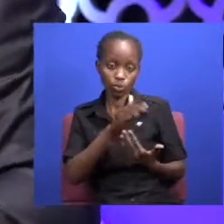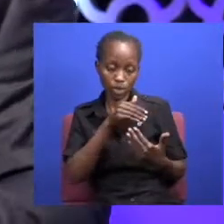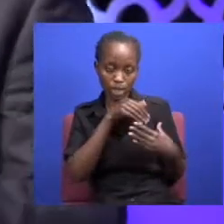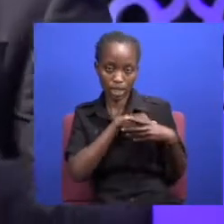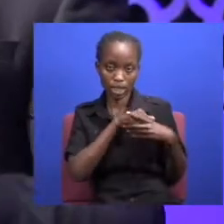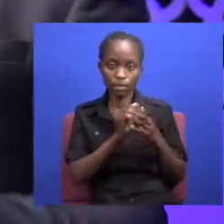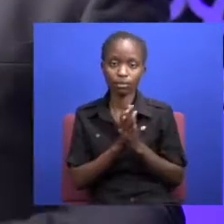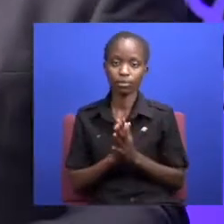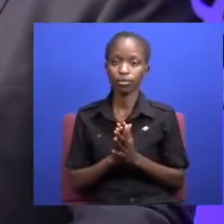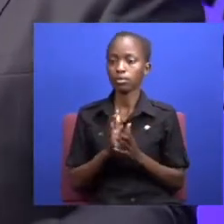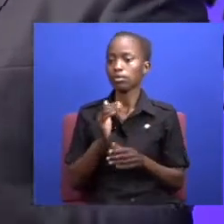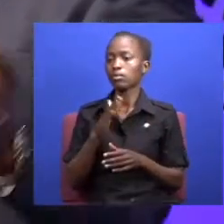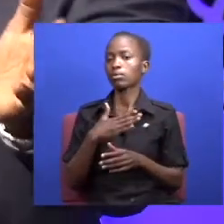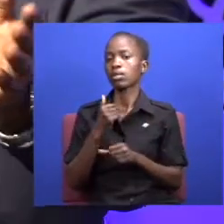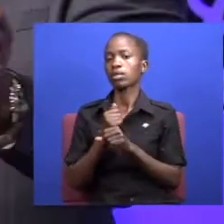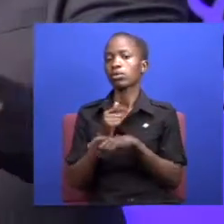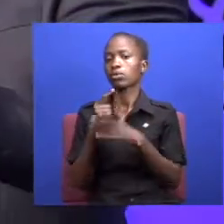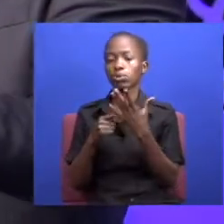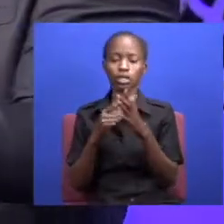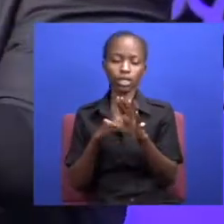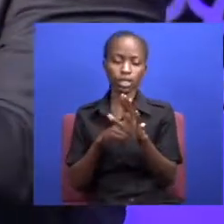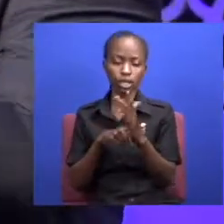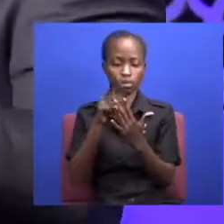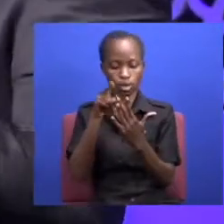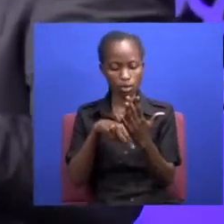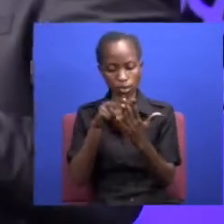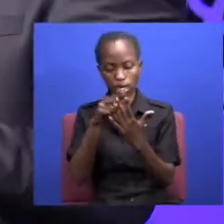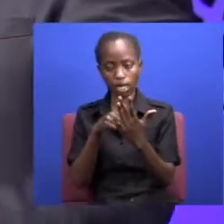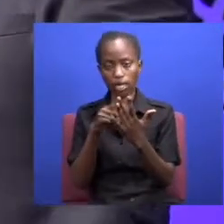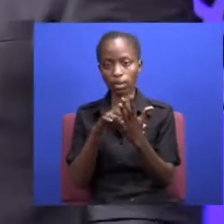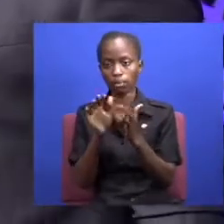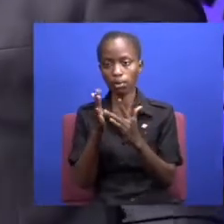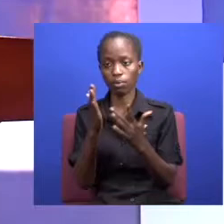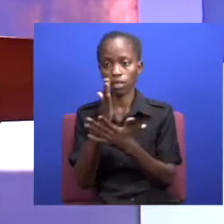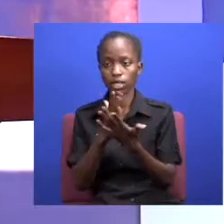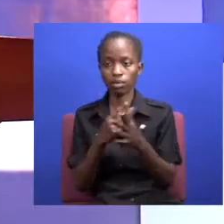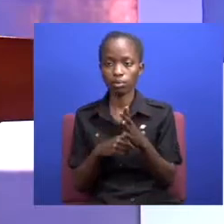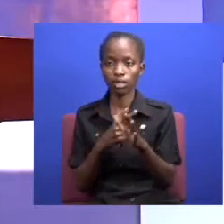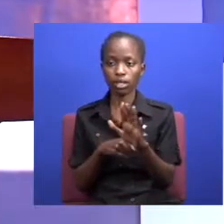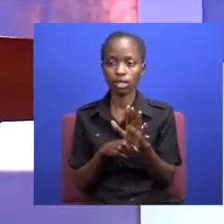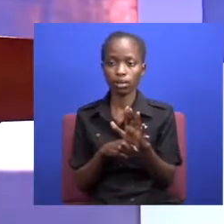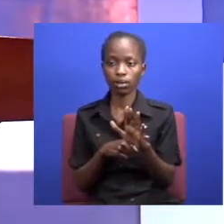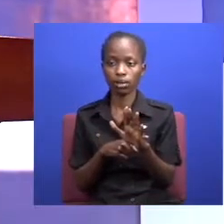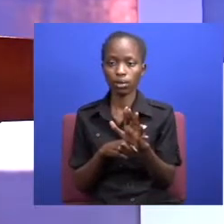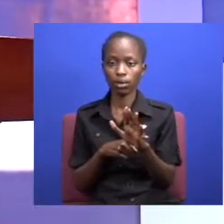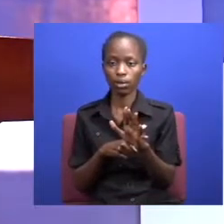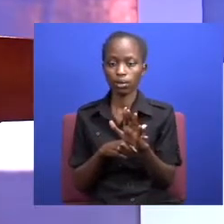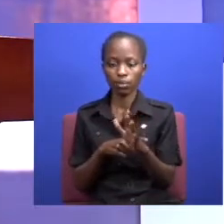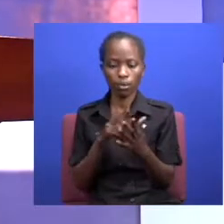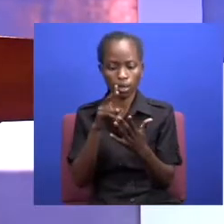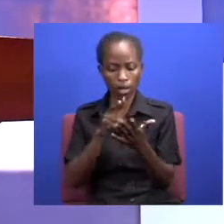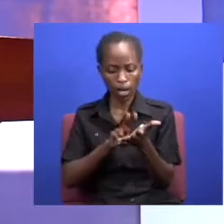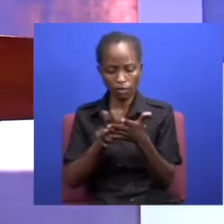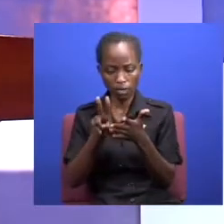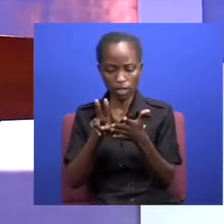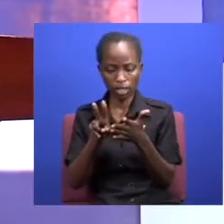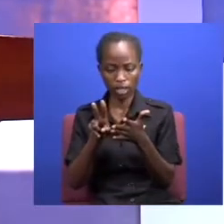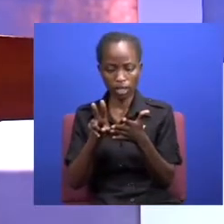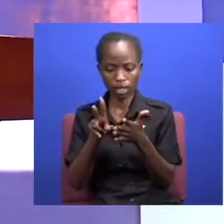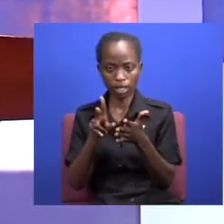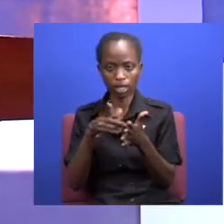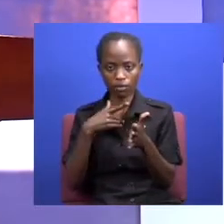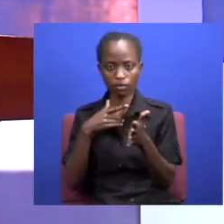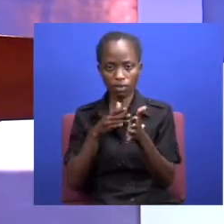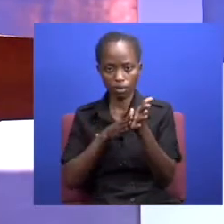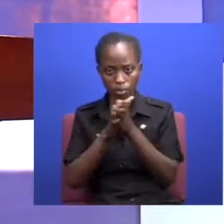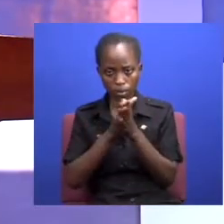me tell you one thing that I do. As I'm reading the Bible through, sometimes I come across a verse that just jumps out at me. And